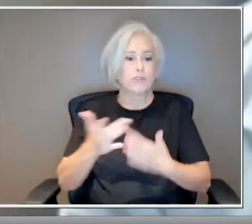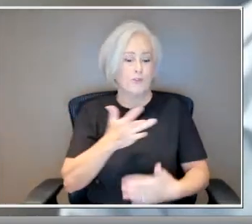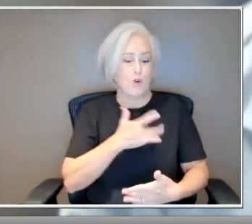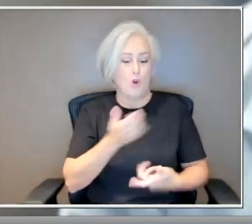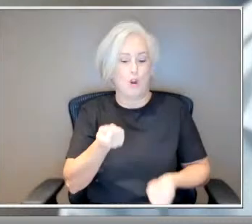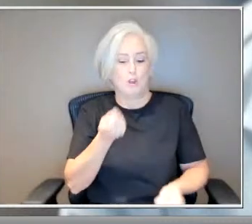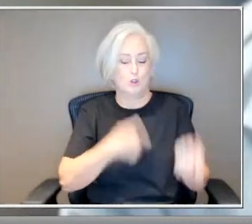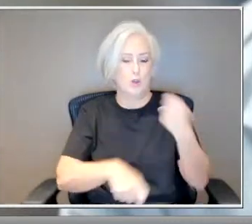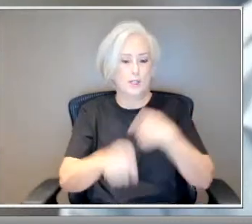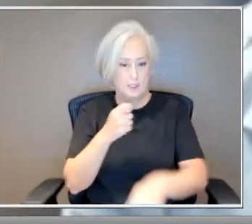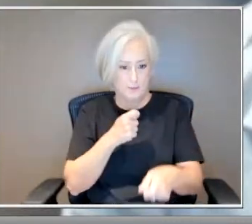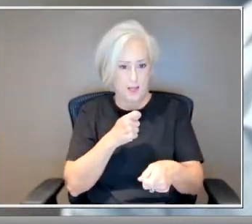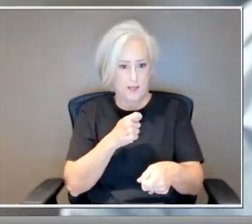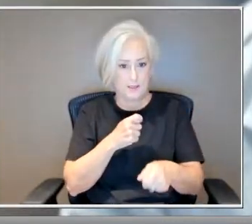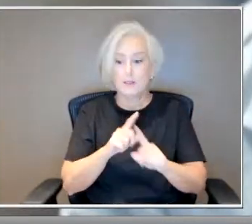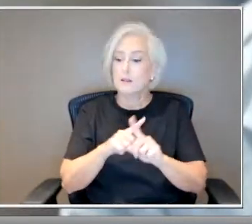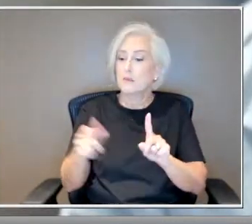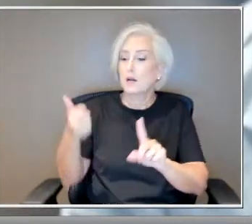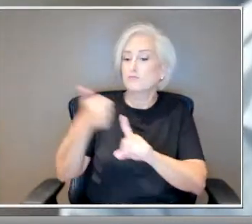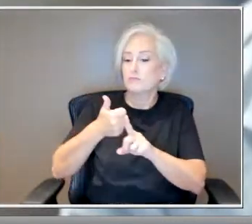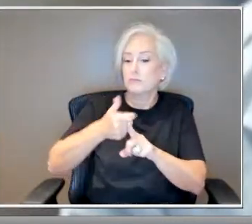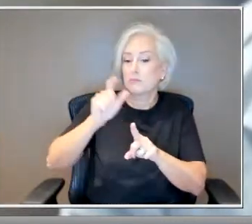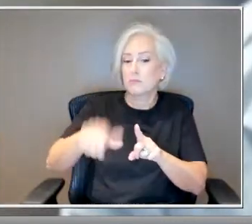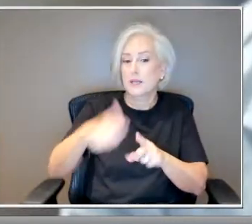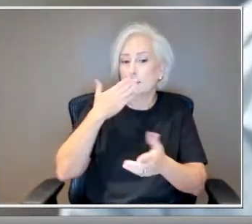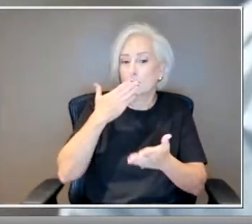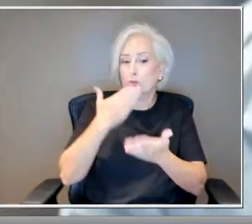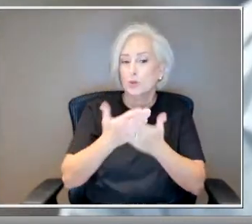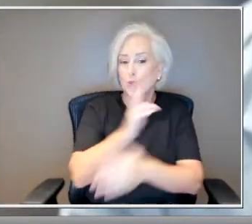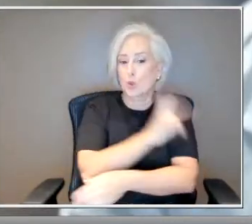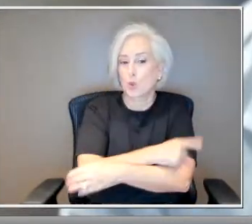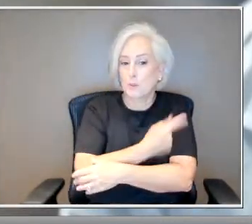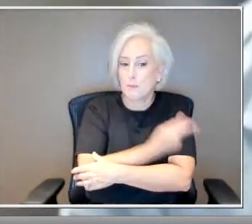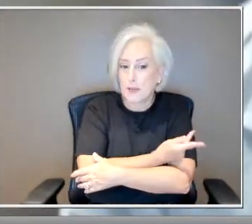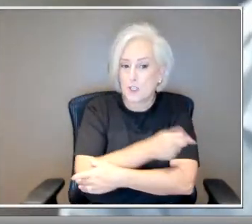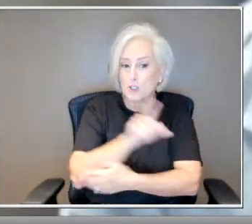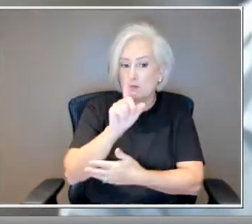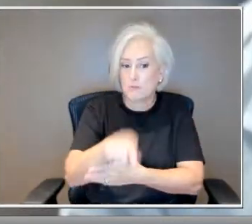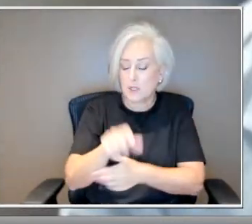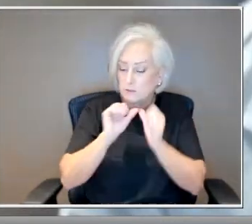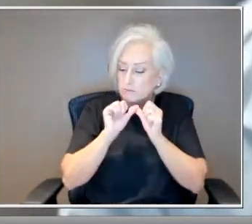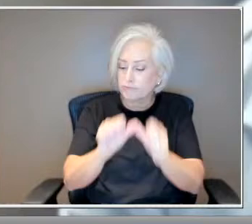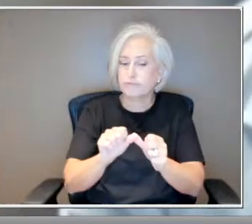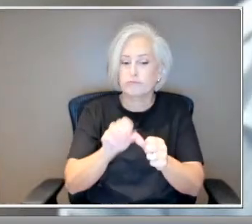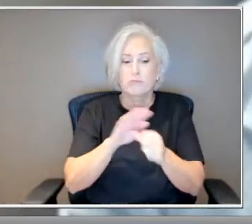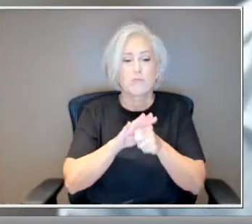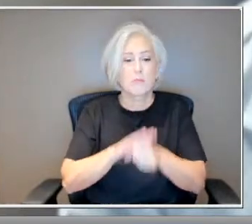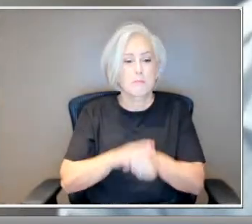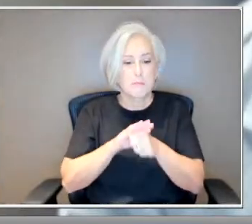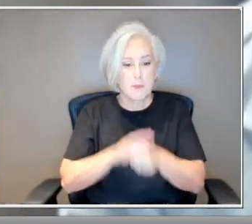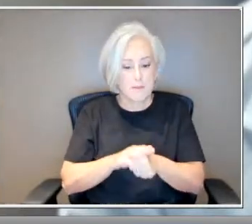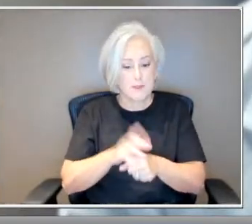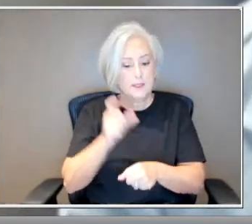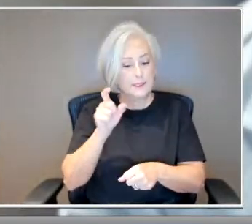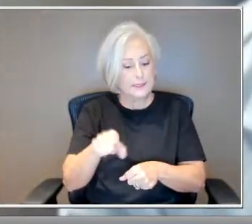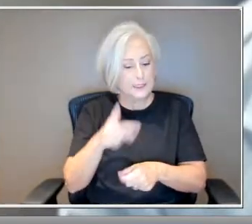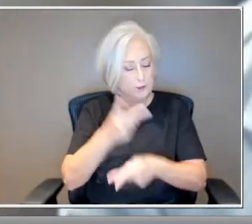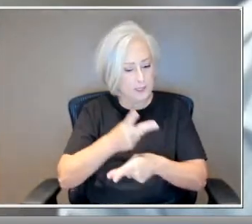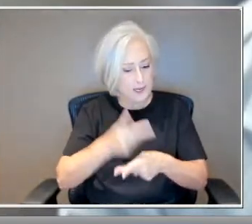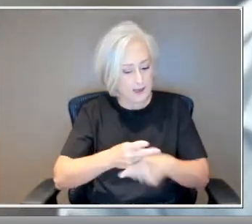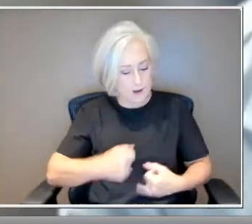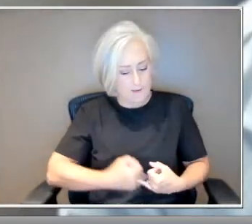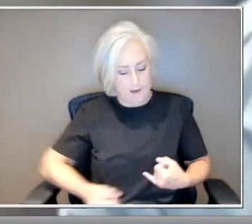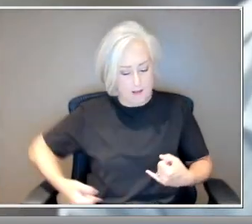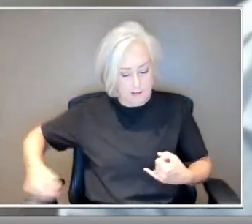issues is they need to be very good patients. As you saw, you need to maintain this pump, you need to maintain the drive line, you need to be